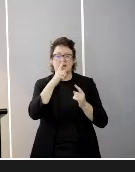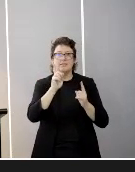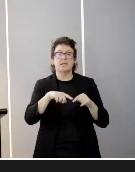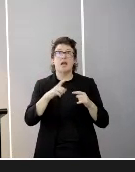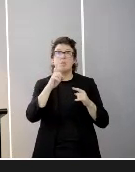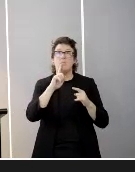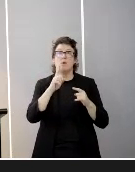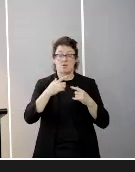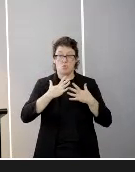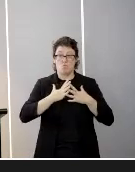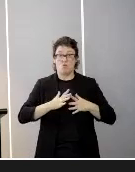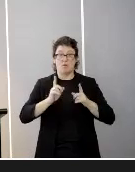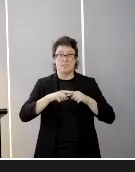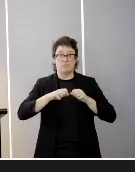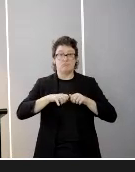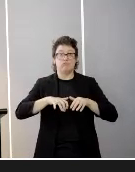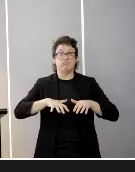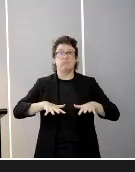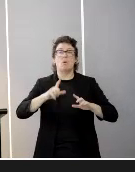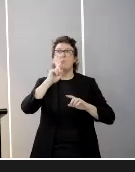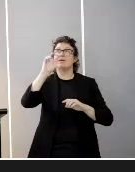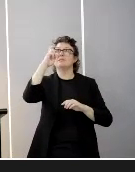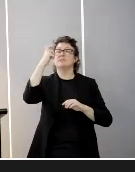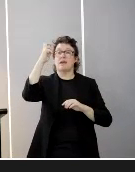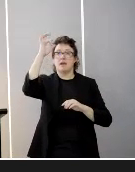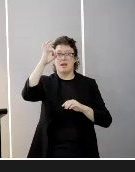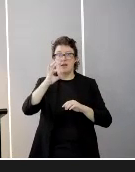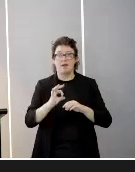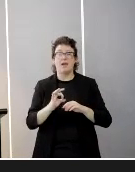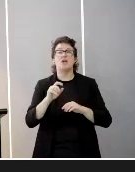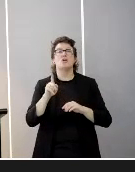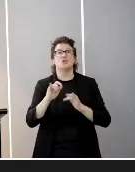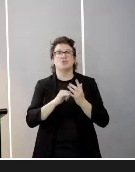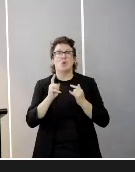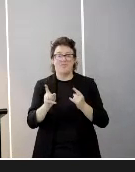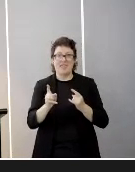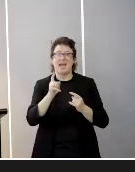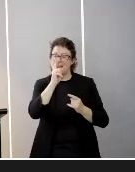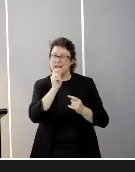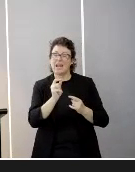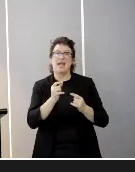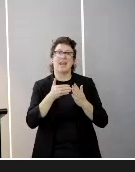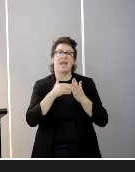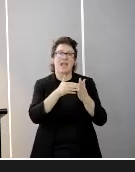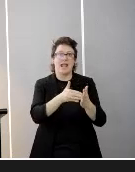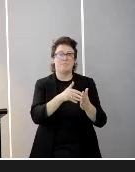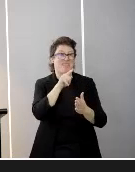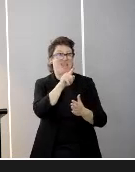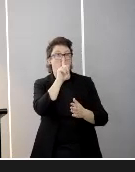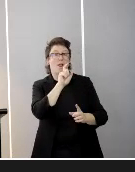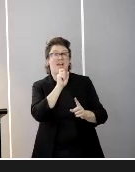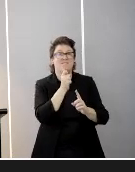it's dark. So it's kind of a darkness hormone. So that's what's affected when we expose ourselves to bright light in the evening. We're